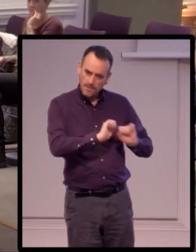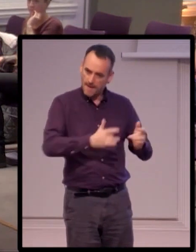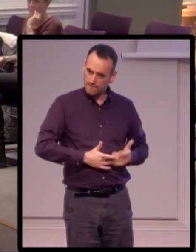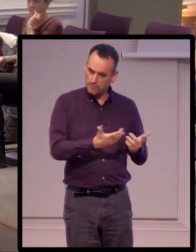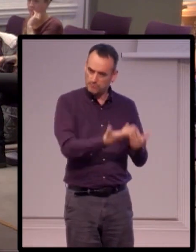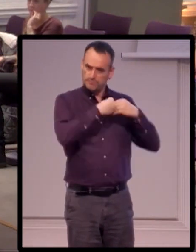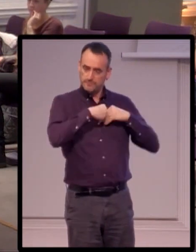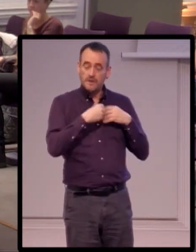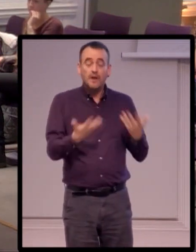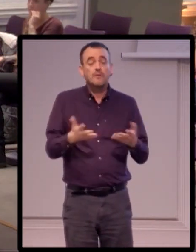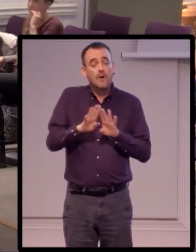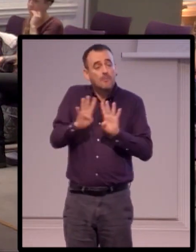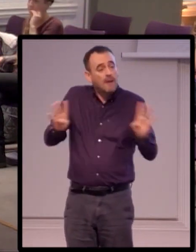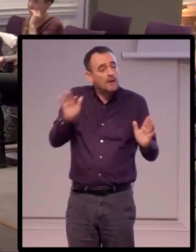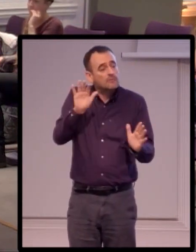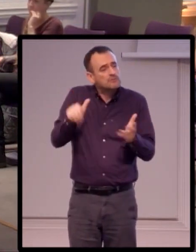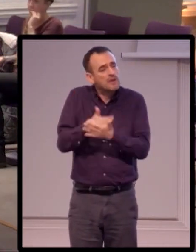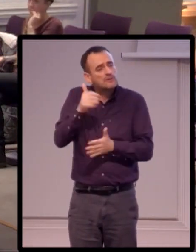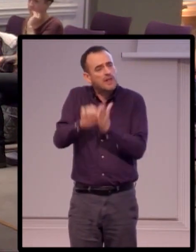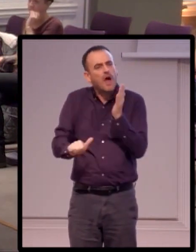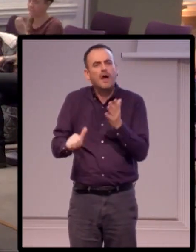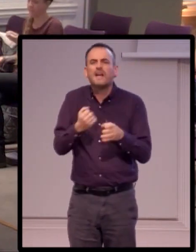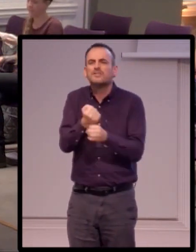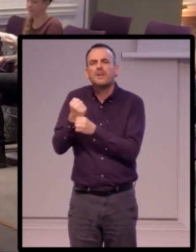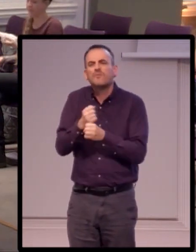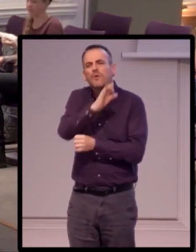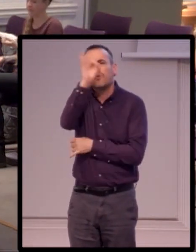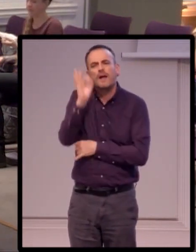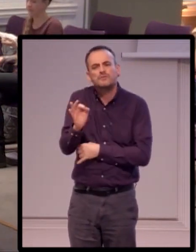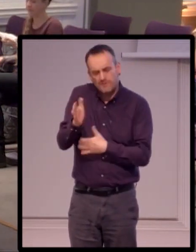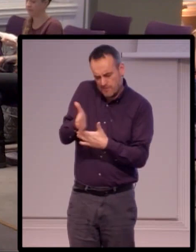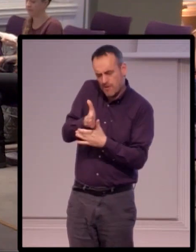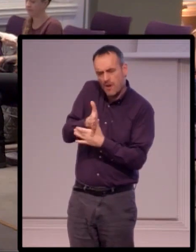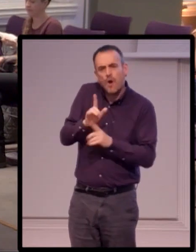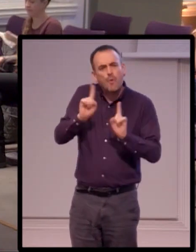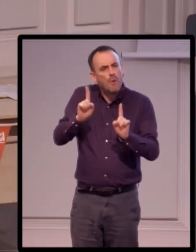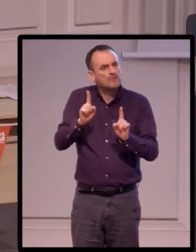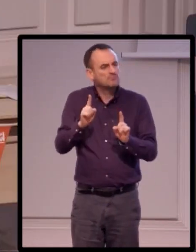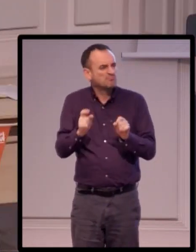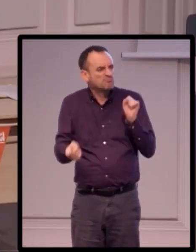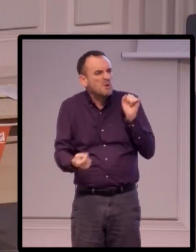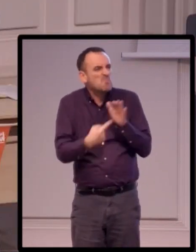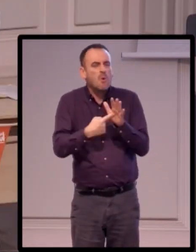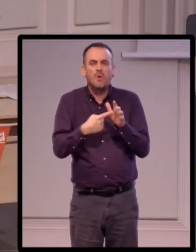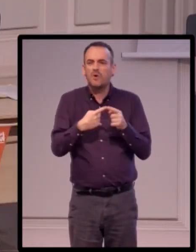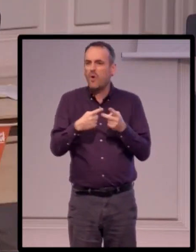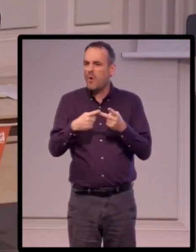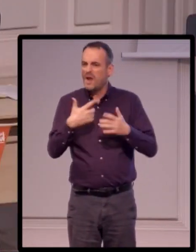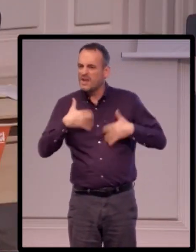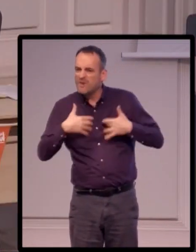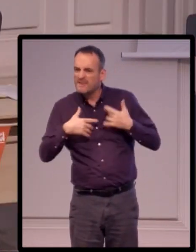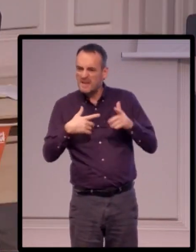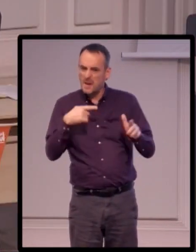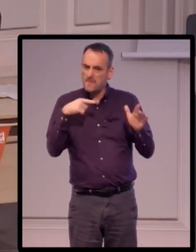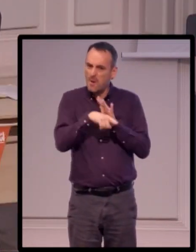just asking a general question about what's probably the most important or interesting thing that you've learned from your